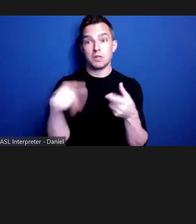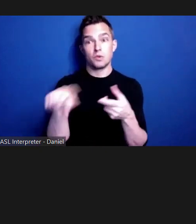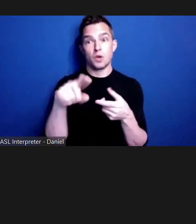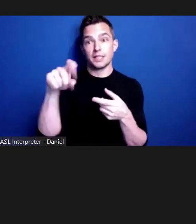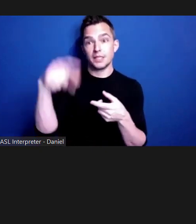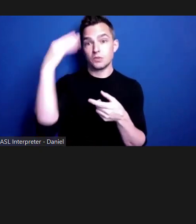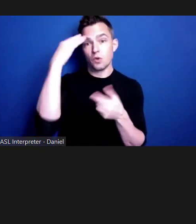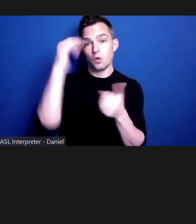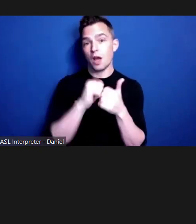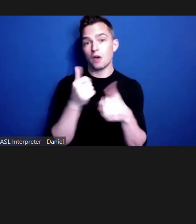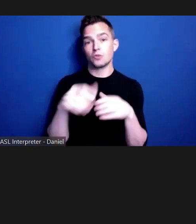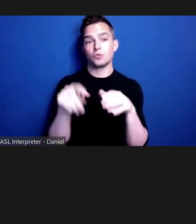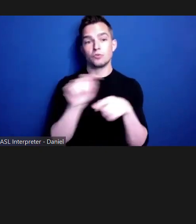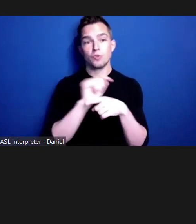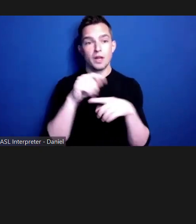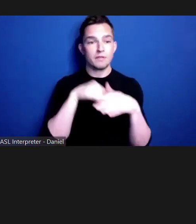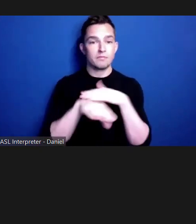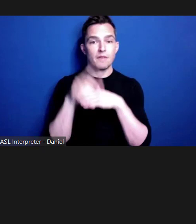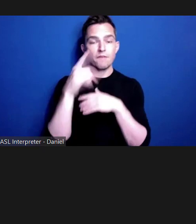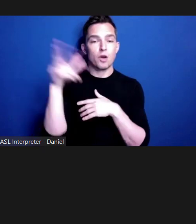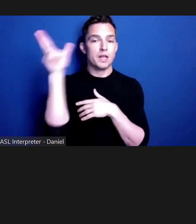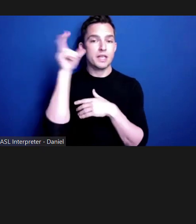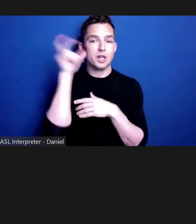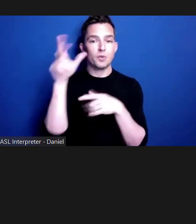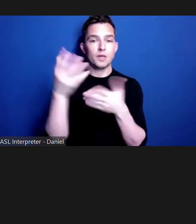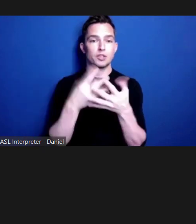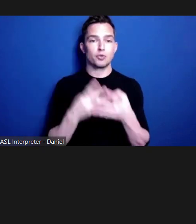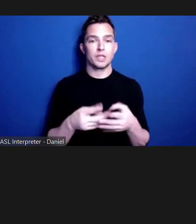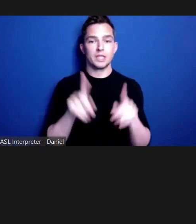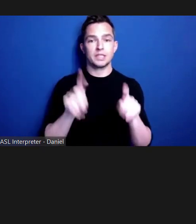how to get training for hearing screening. So you can